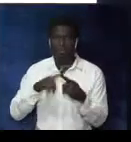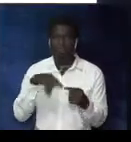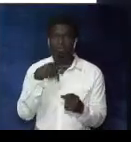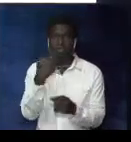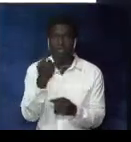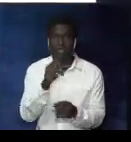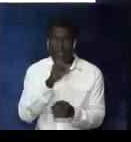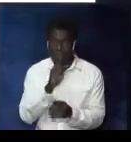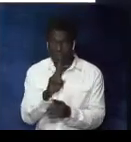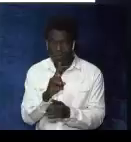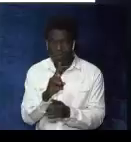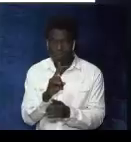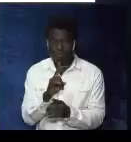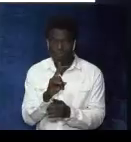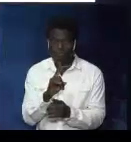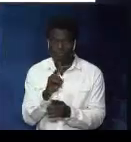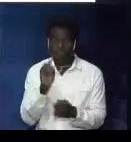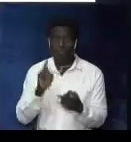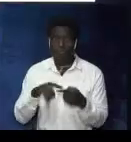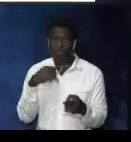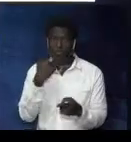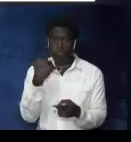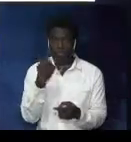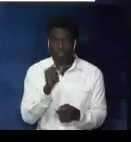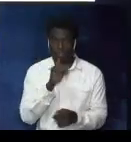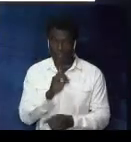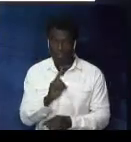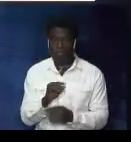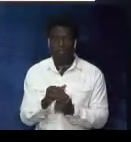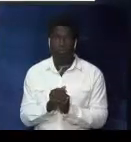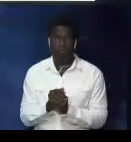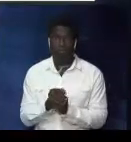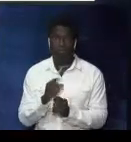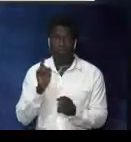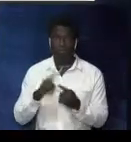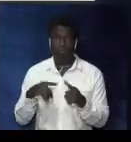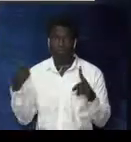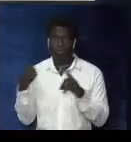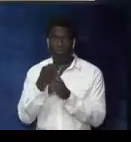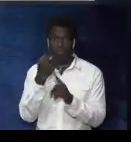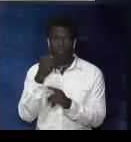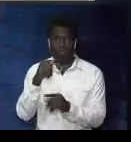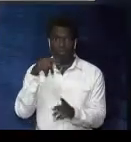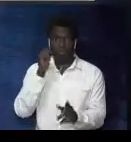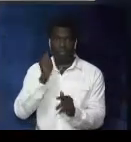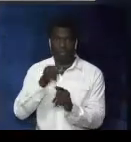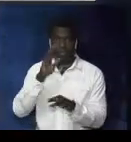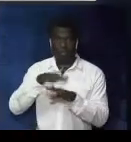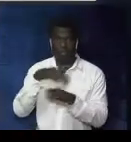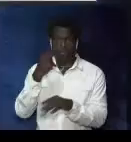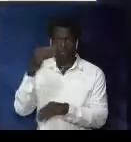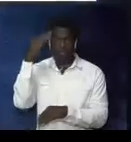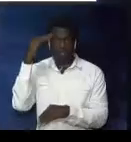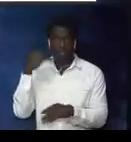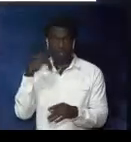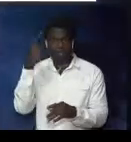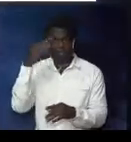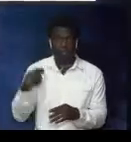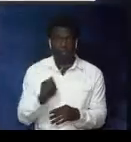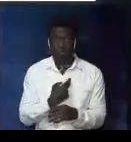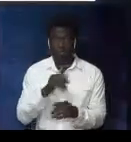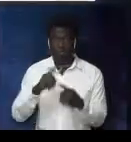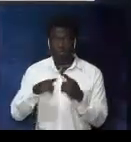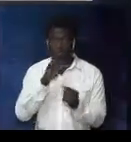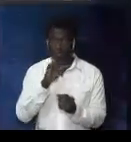tell the truth exactly. To say the truth. To hit the nail on the head. That is for us to